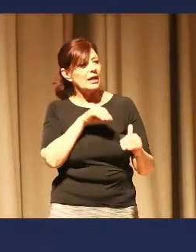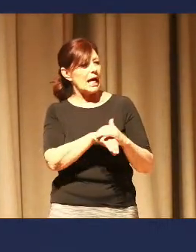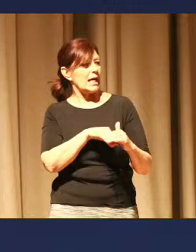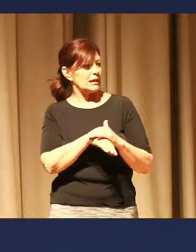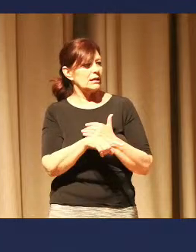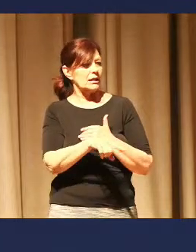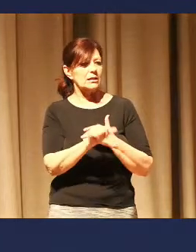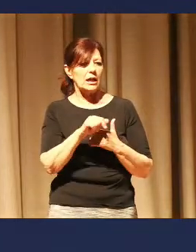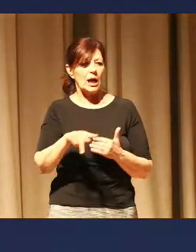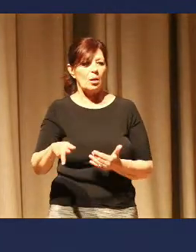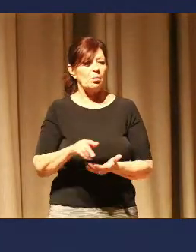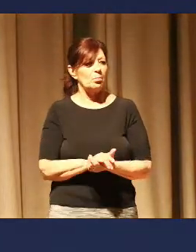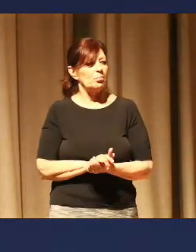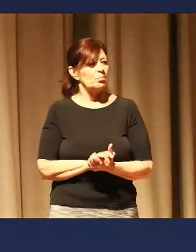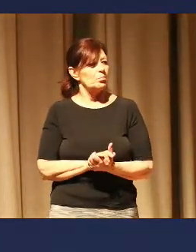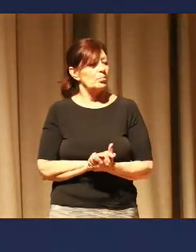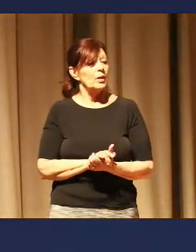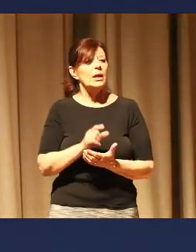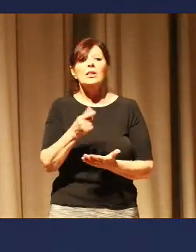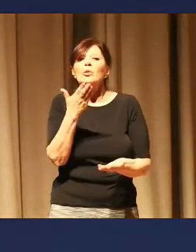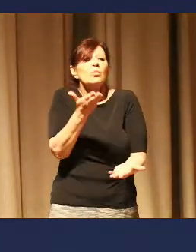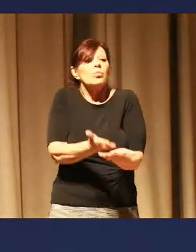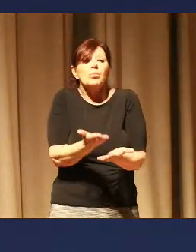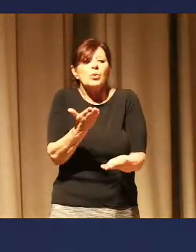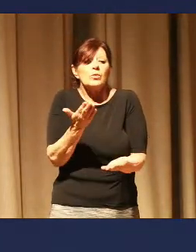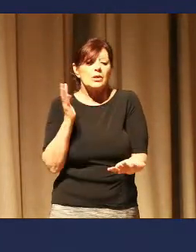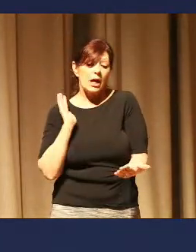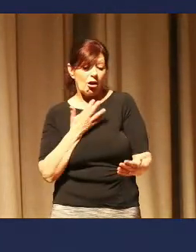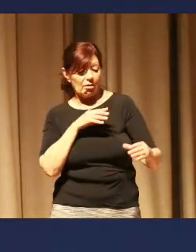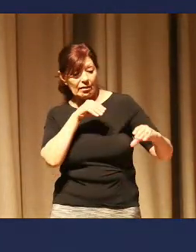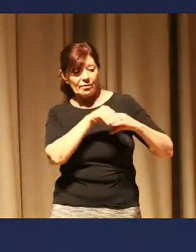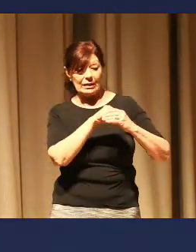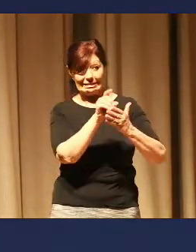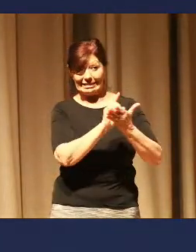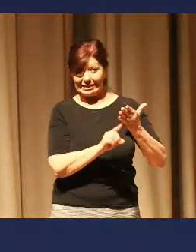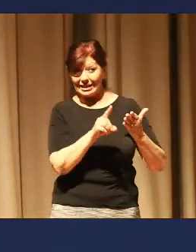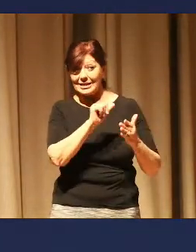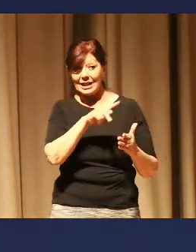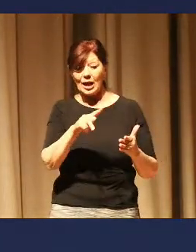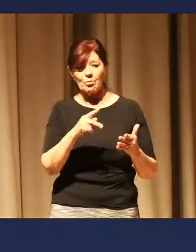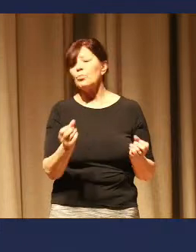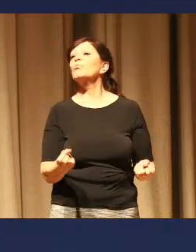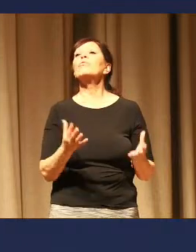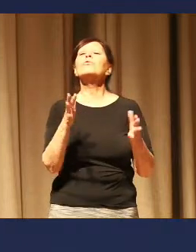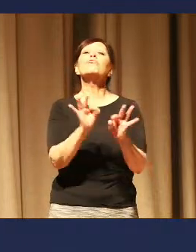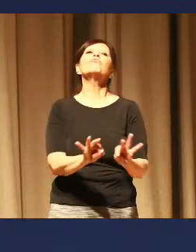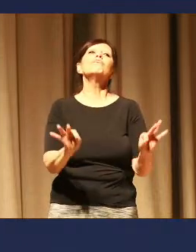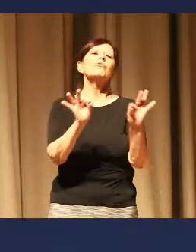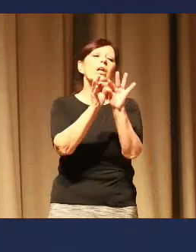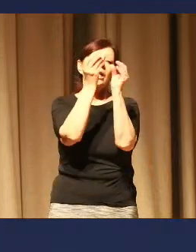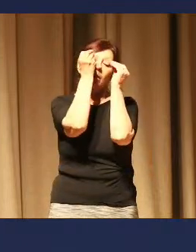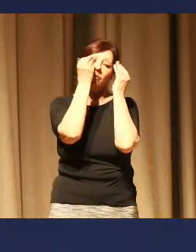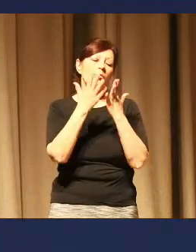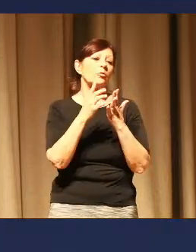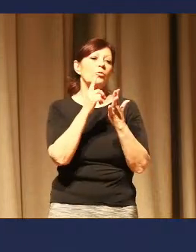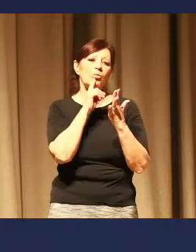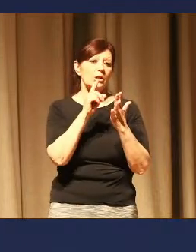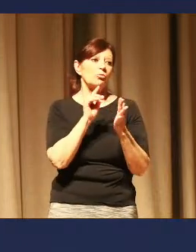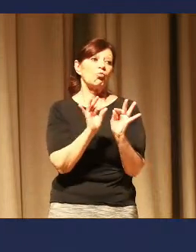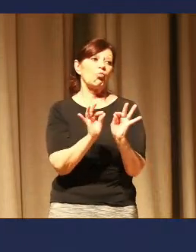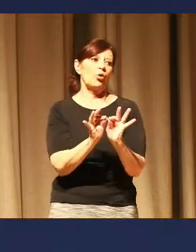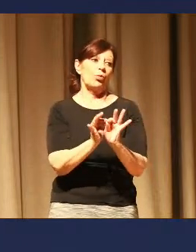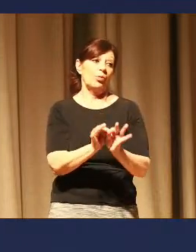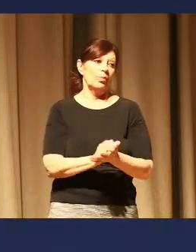Path app. This just proves our investment in designing the app and providing the critical information contained therein was well worth